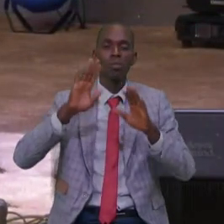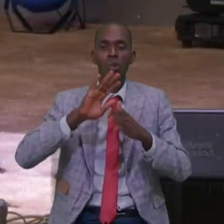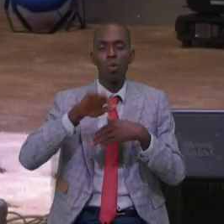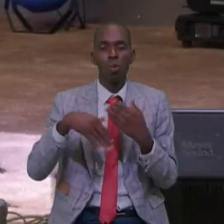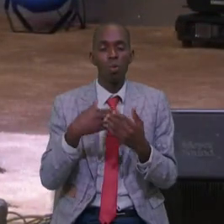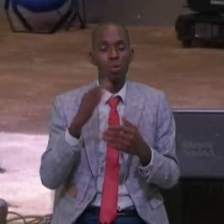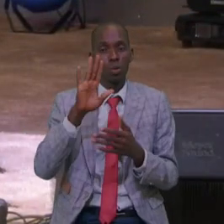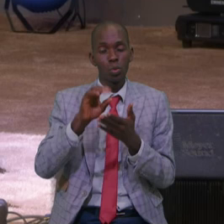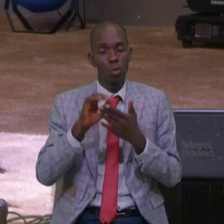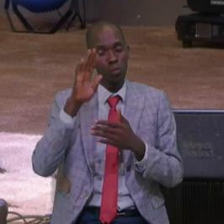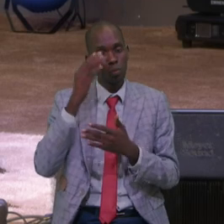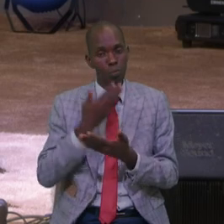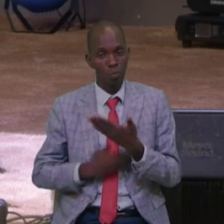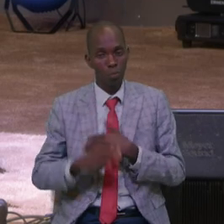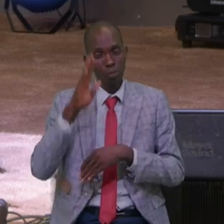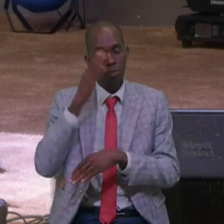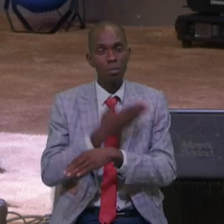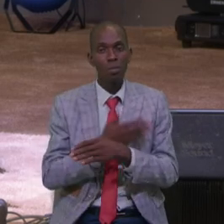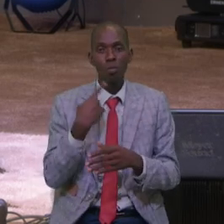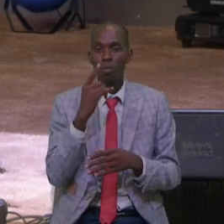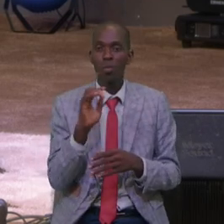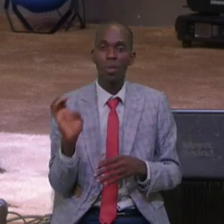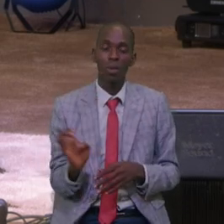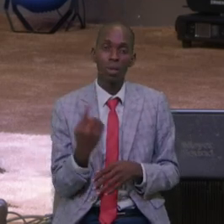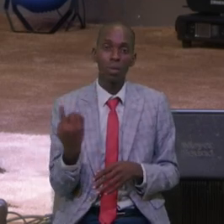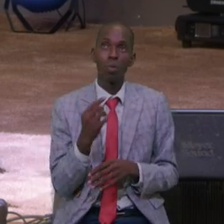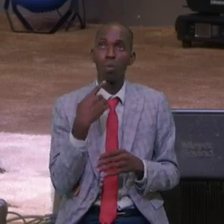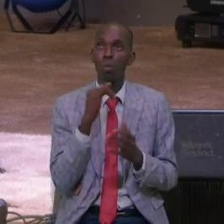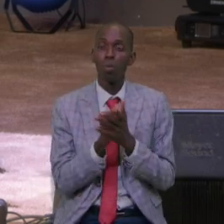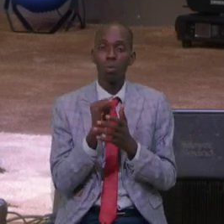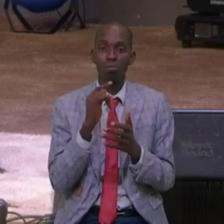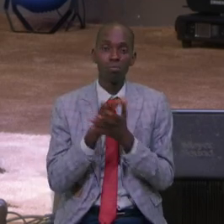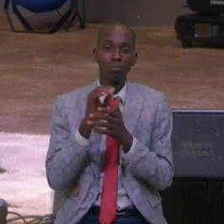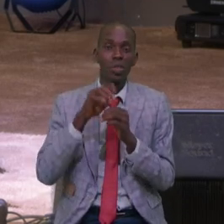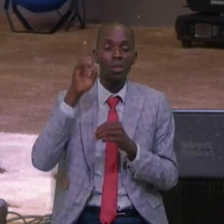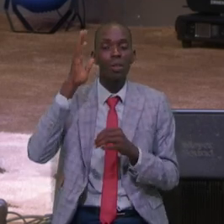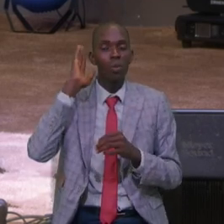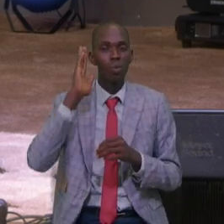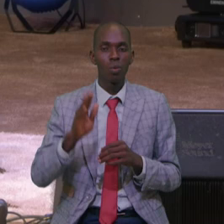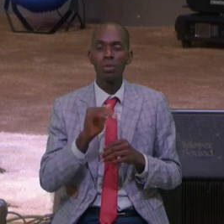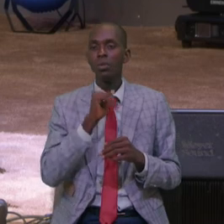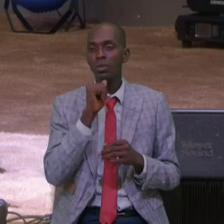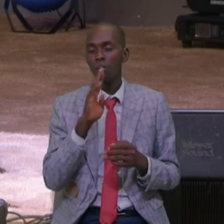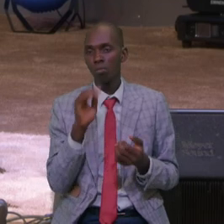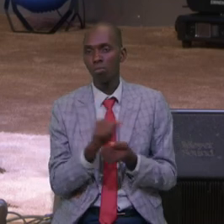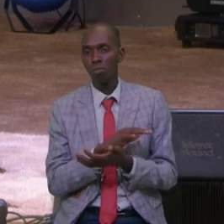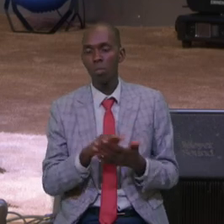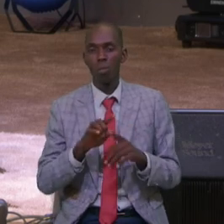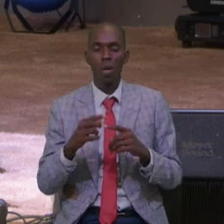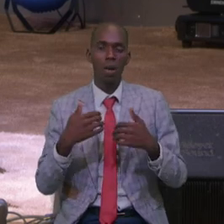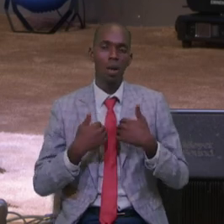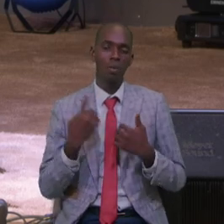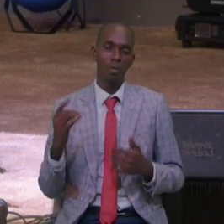whosoever believes in him will not perish but have everlasting life. He came for the first time